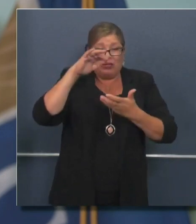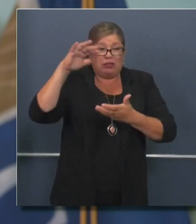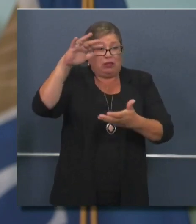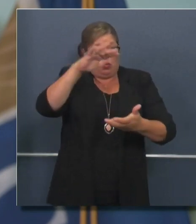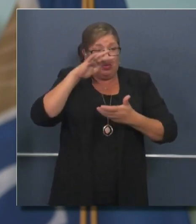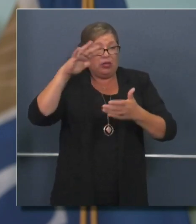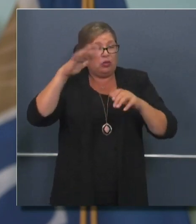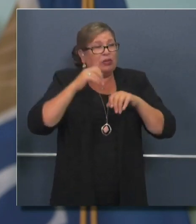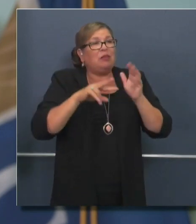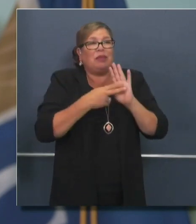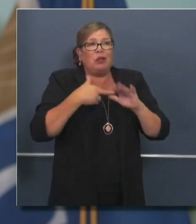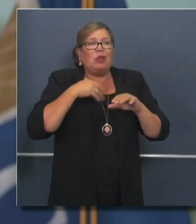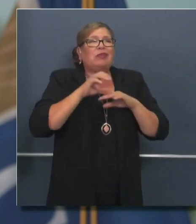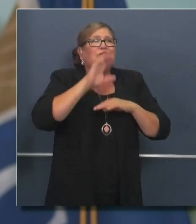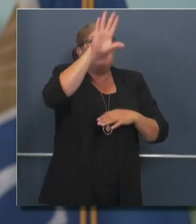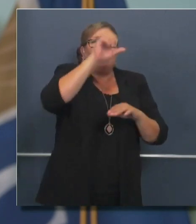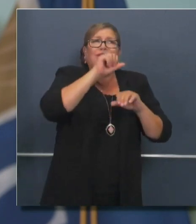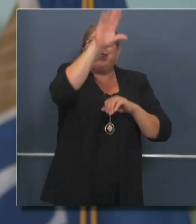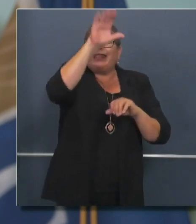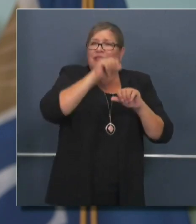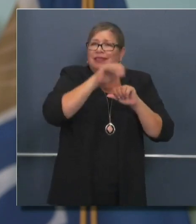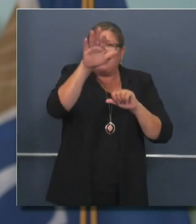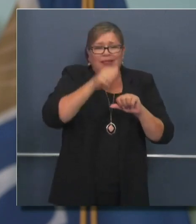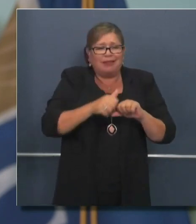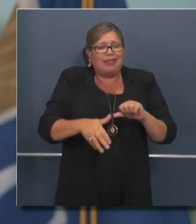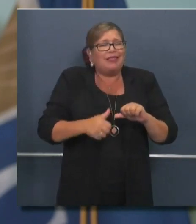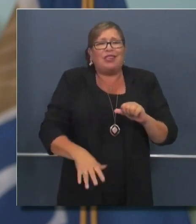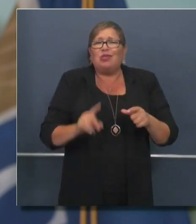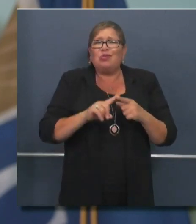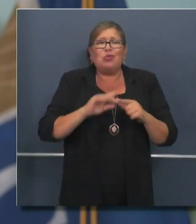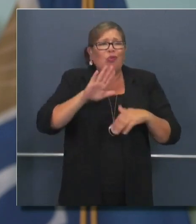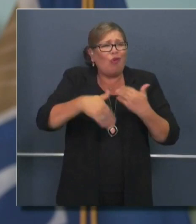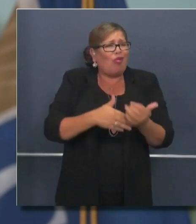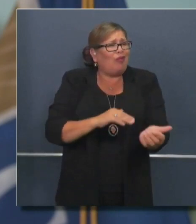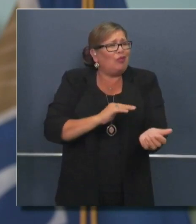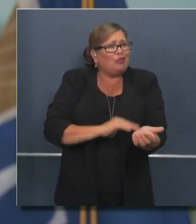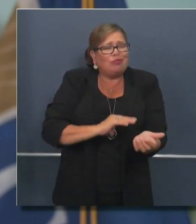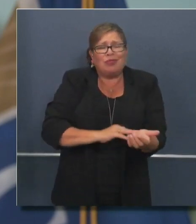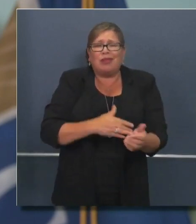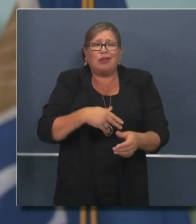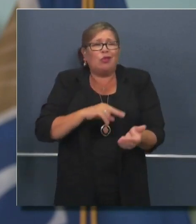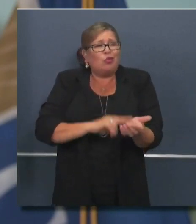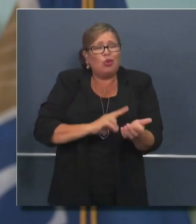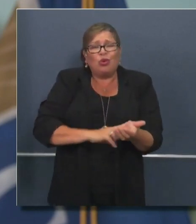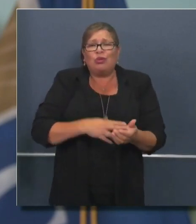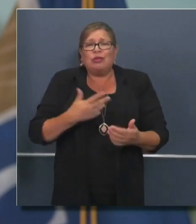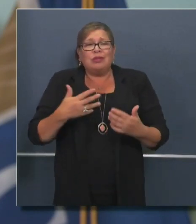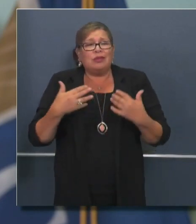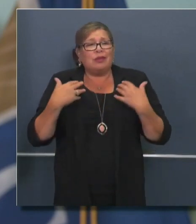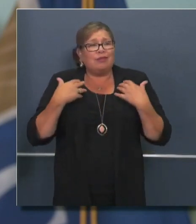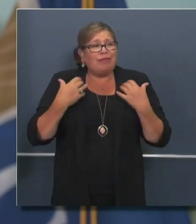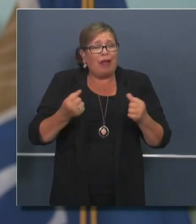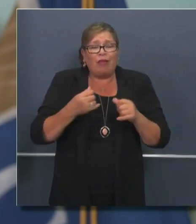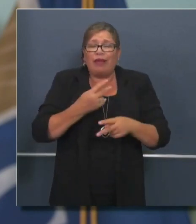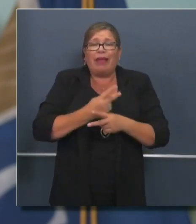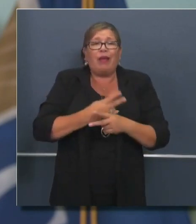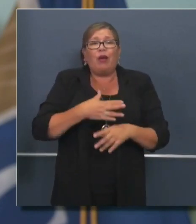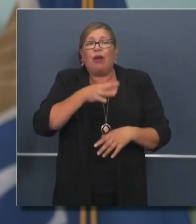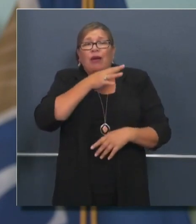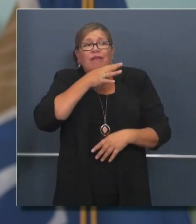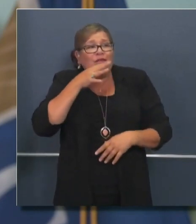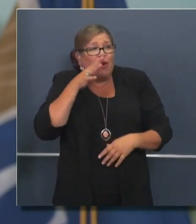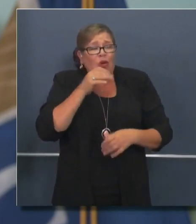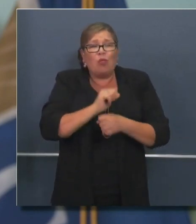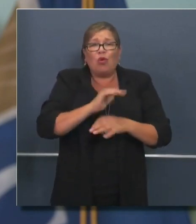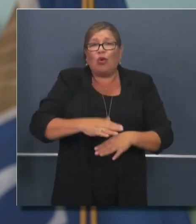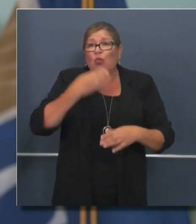send those masks to our healthcare workers, our frontline workers, our farm workers, and to our school system. If we're going to